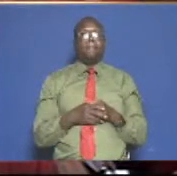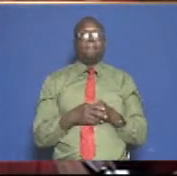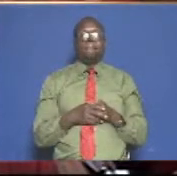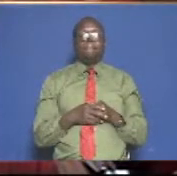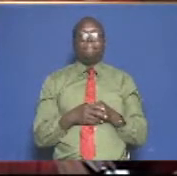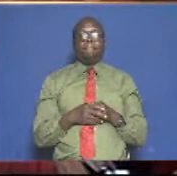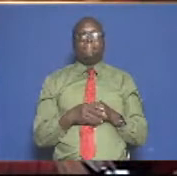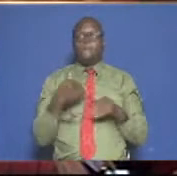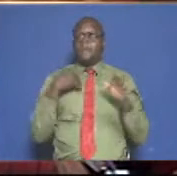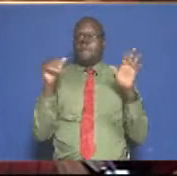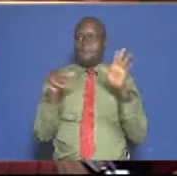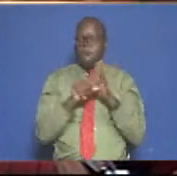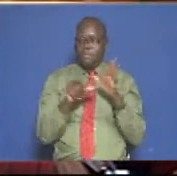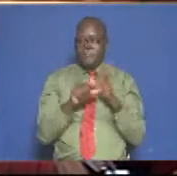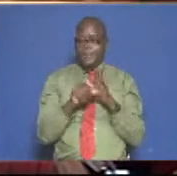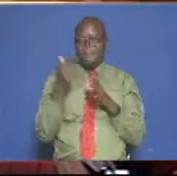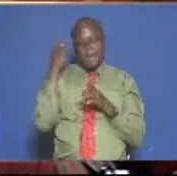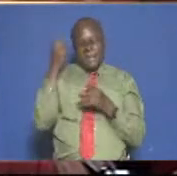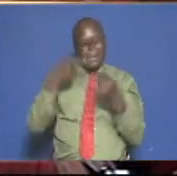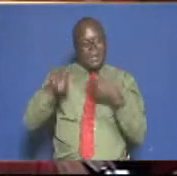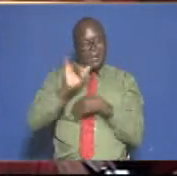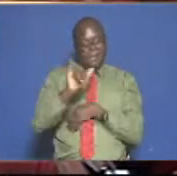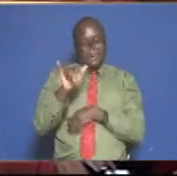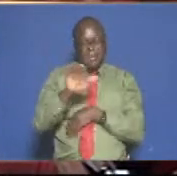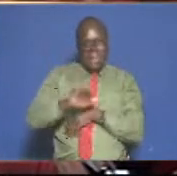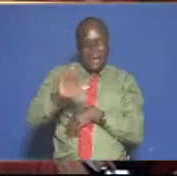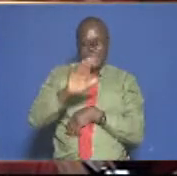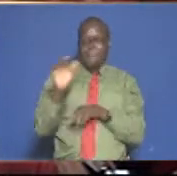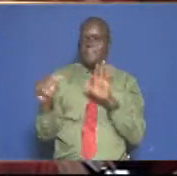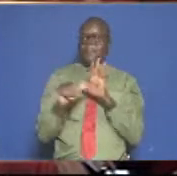There is a problem, I think, around that area.